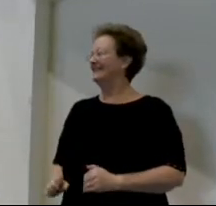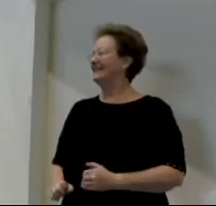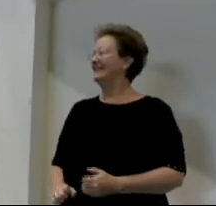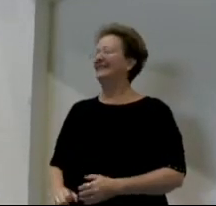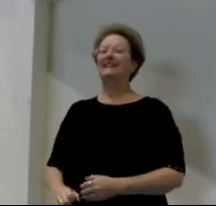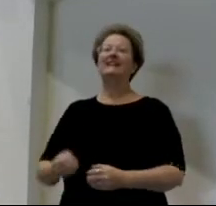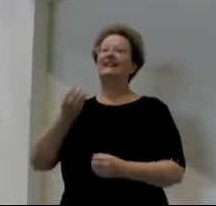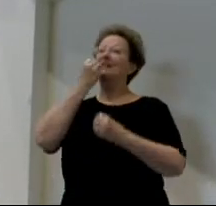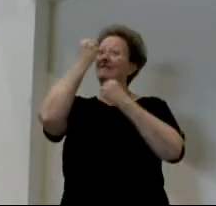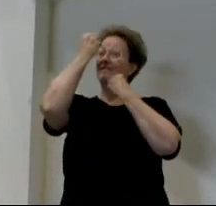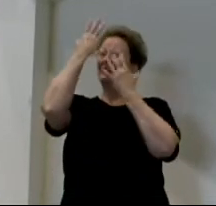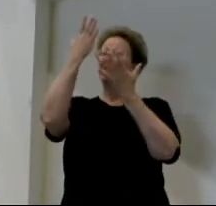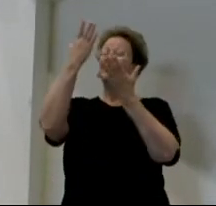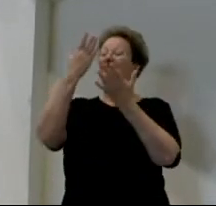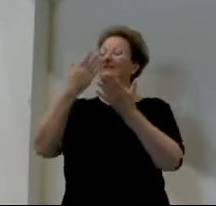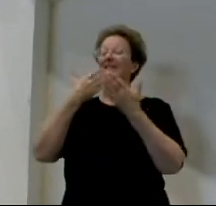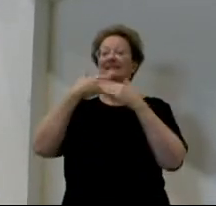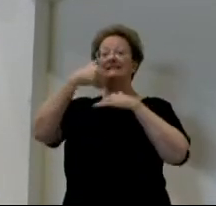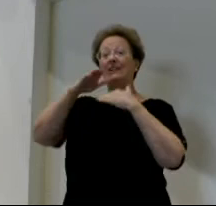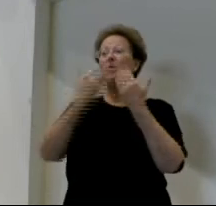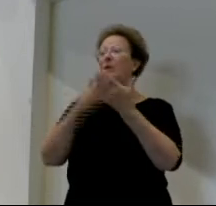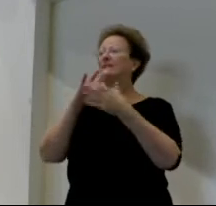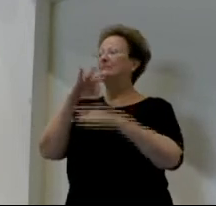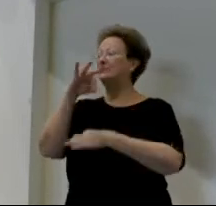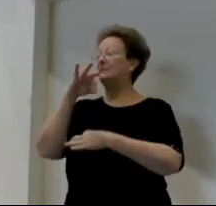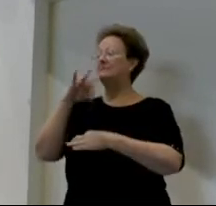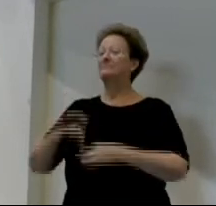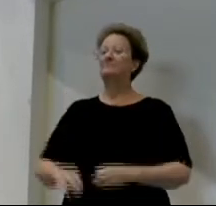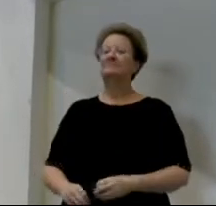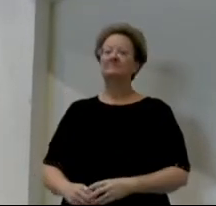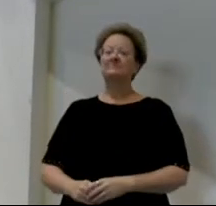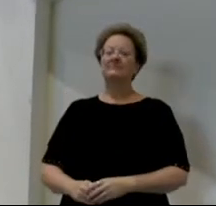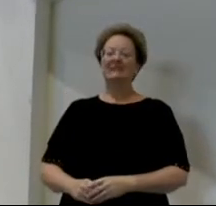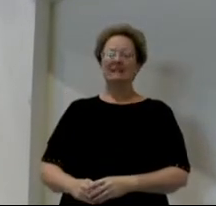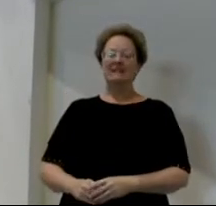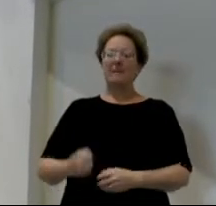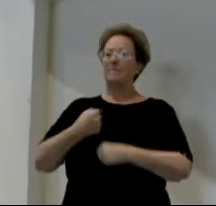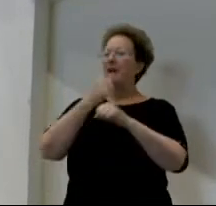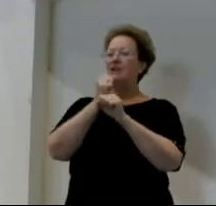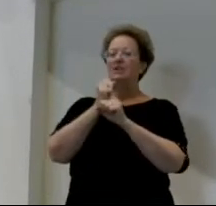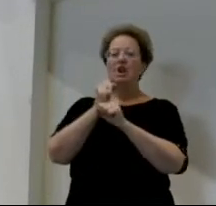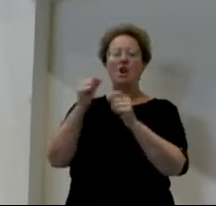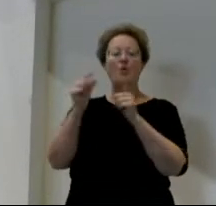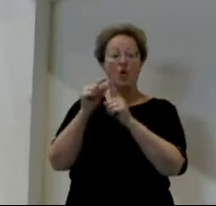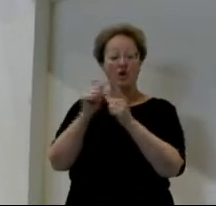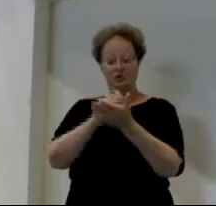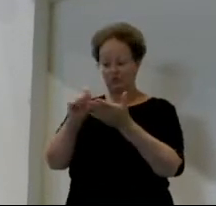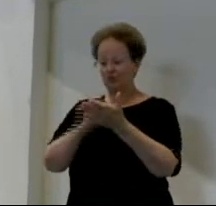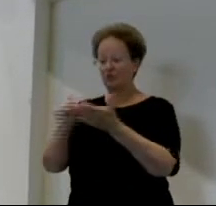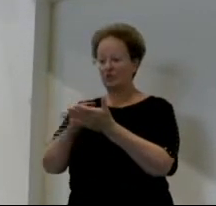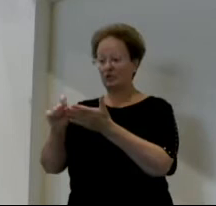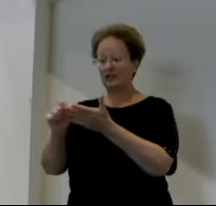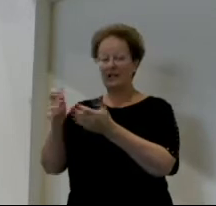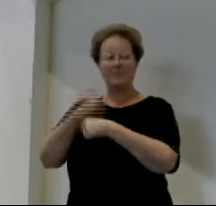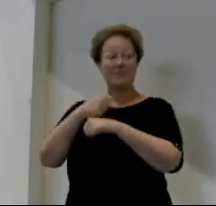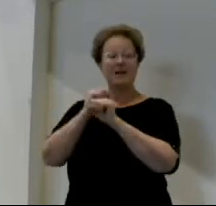Father of grace and mercy, send your Holy Spirit, that same Spirit that caused your word to be written, so that he would cause our hearts to be